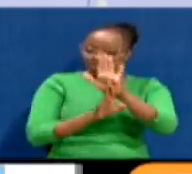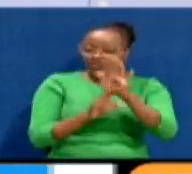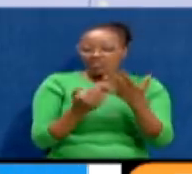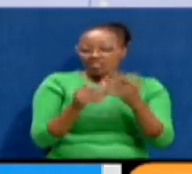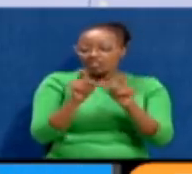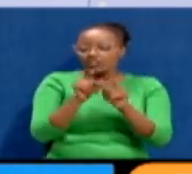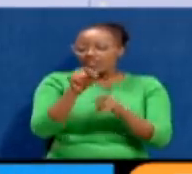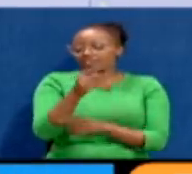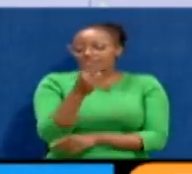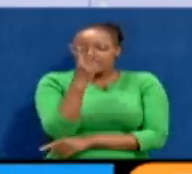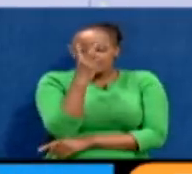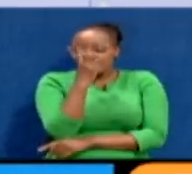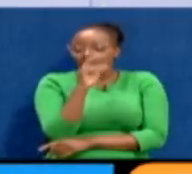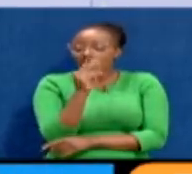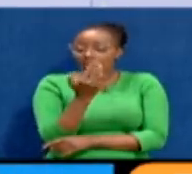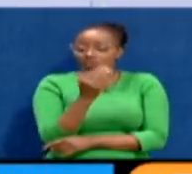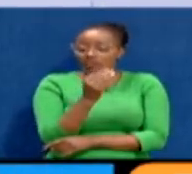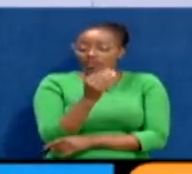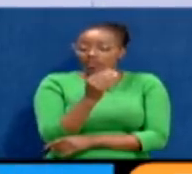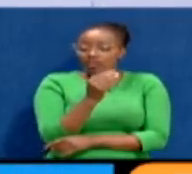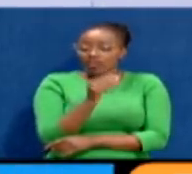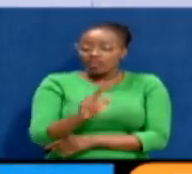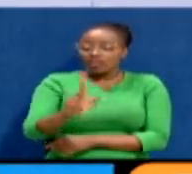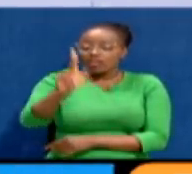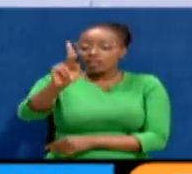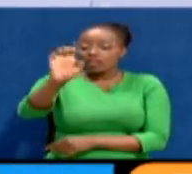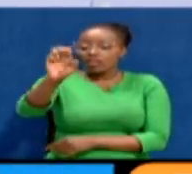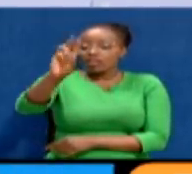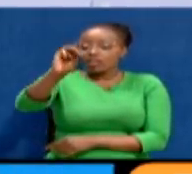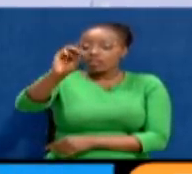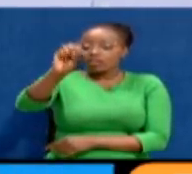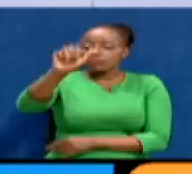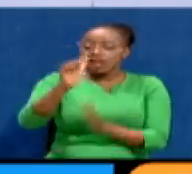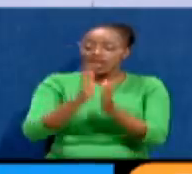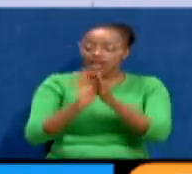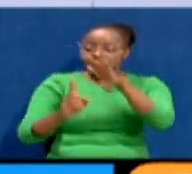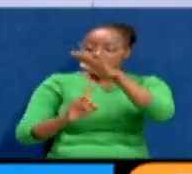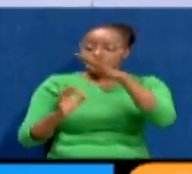least it is alleged at the Kenya Medical Supplies Agency, KEMSA, and even the